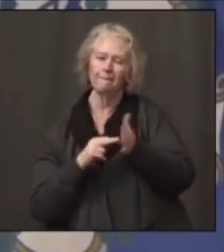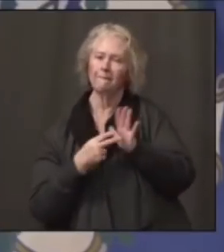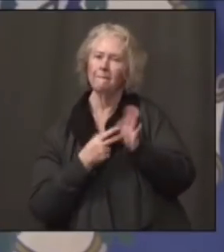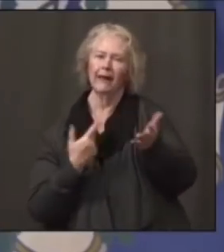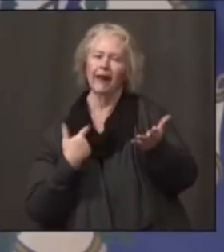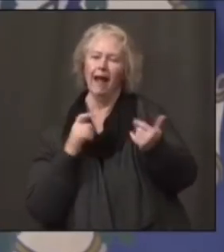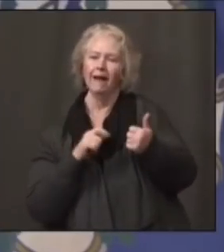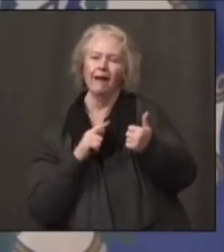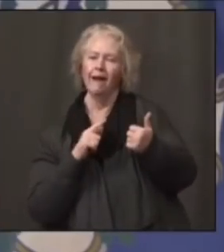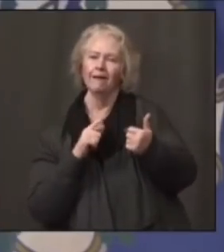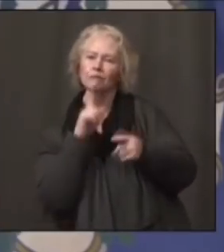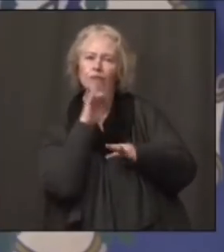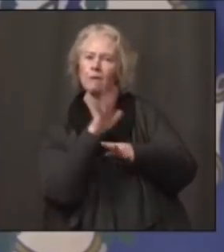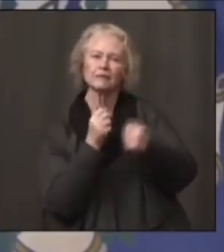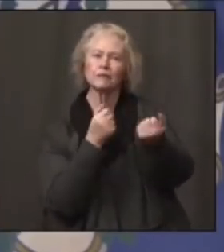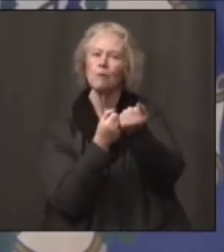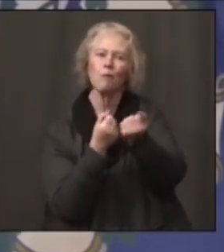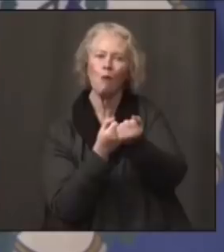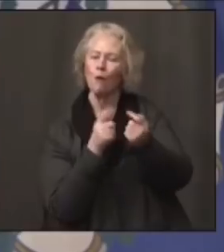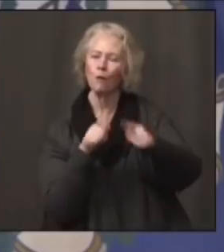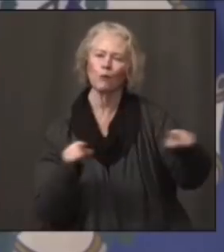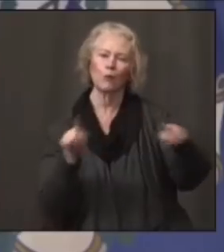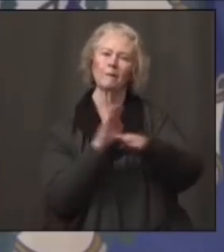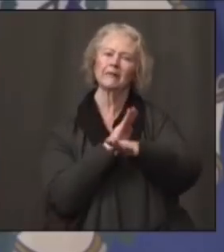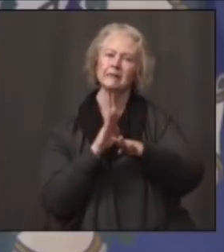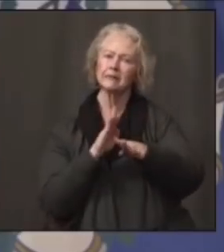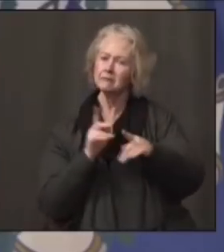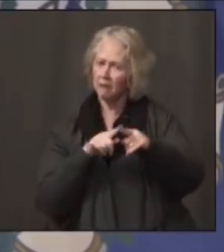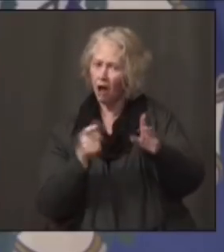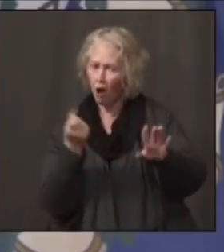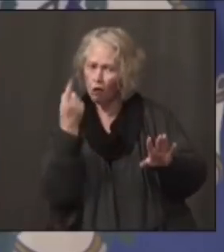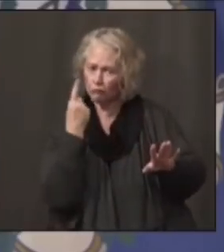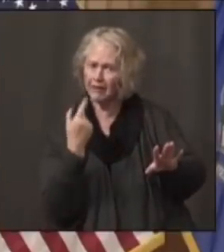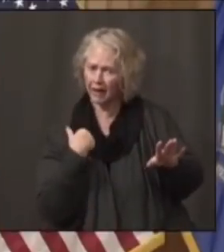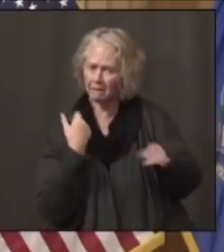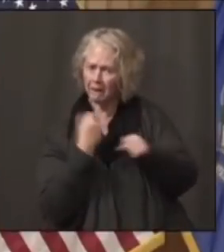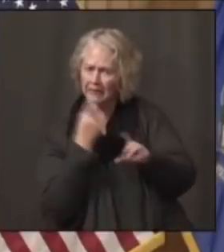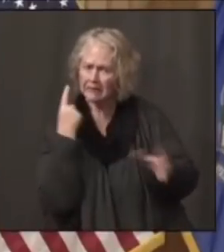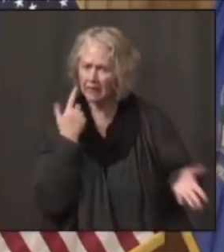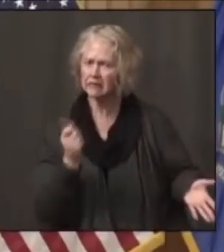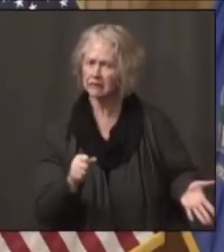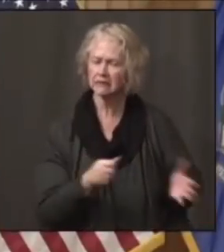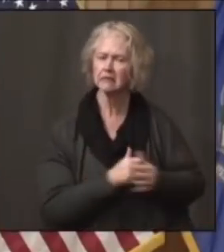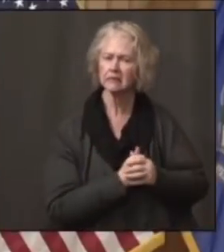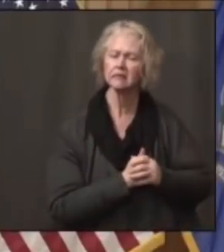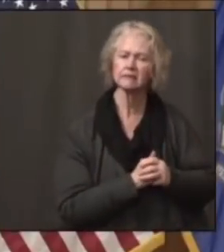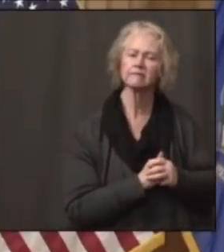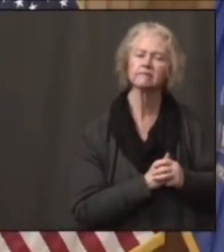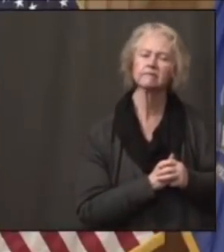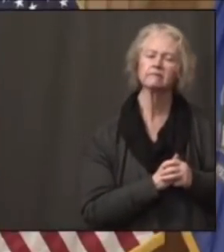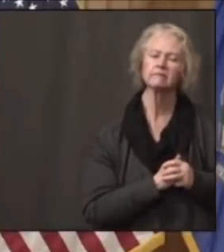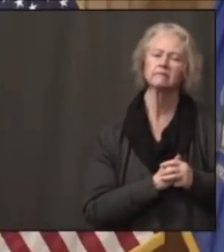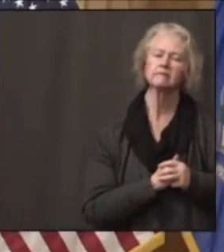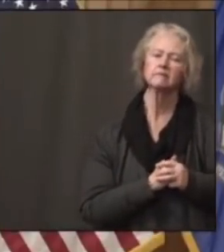executive orders. But frankly, it makes a certain amount of sense to me. Okay, thank you very much.